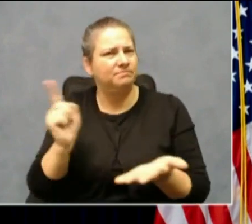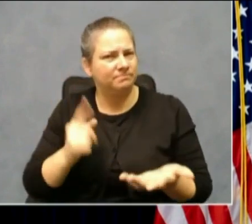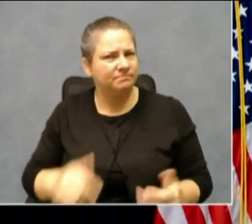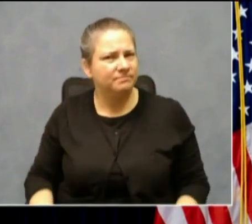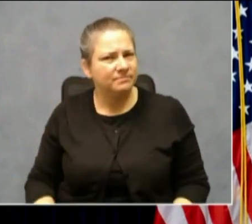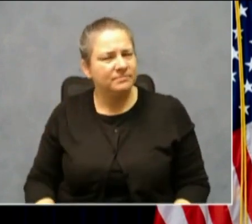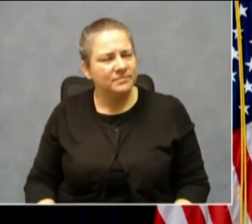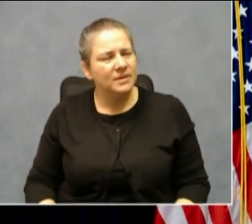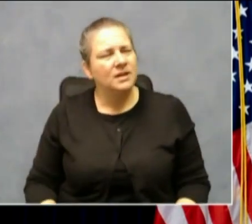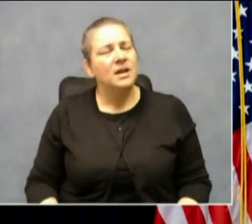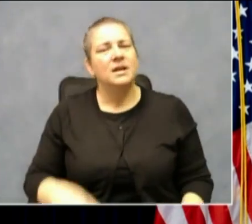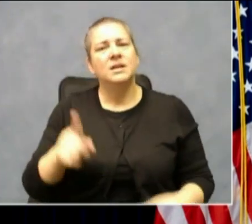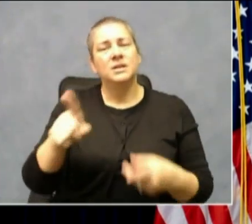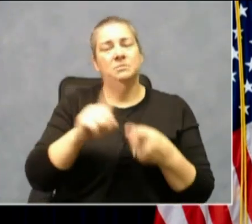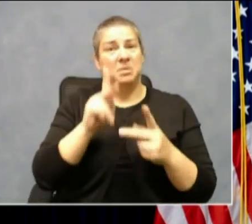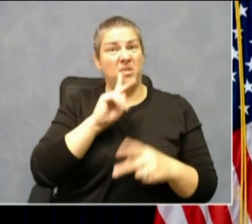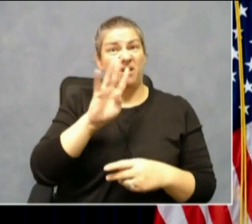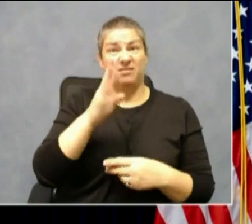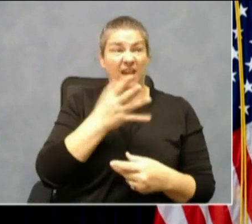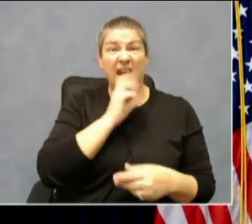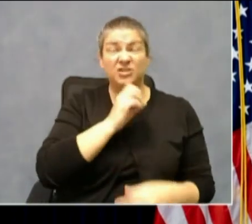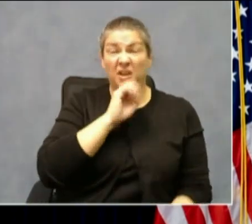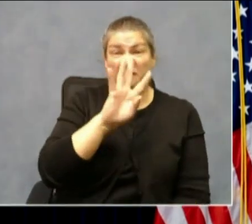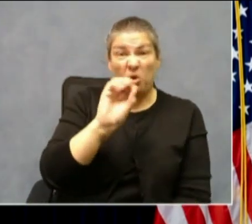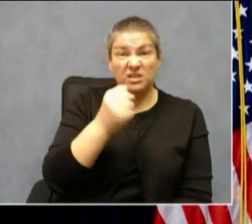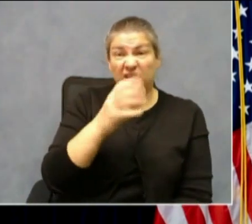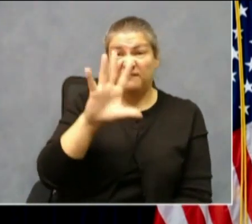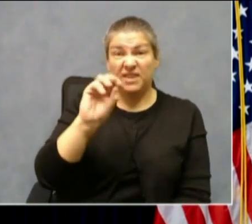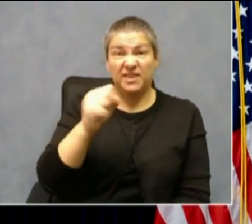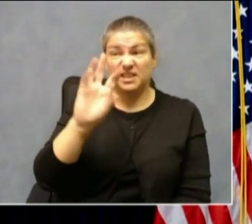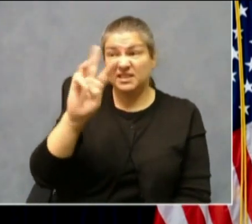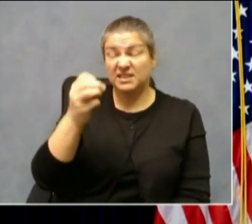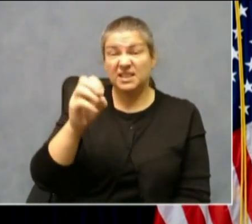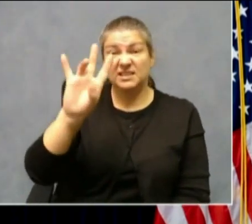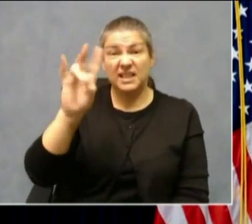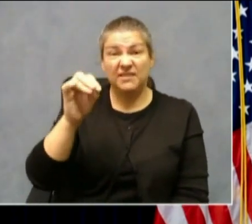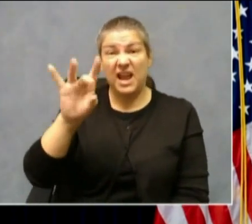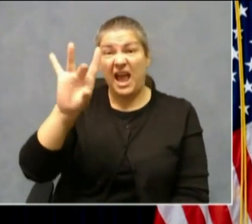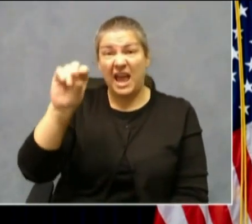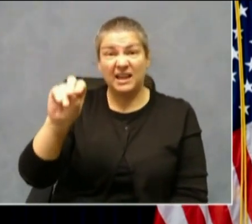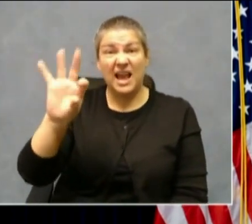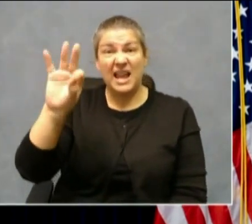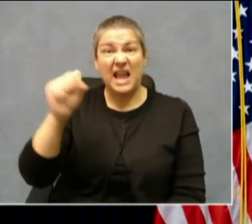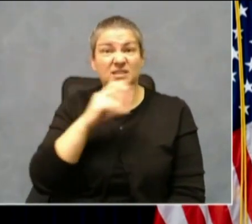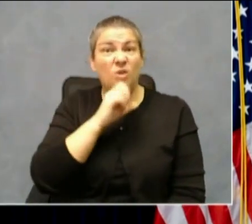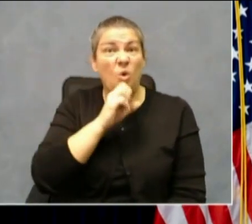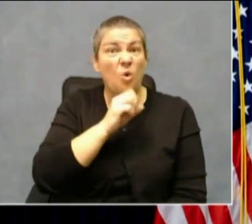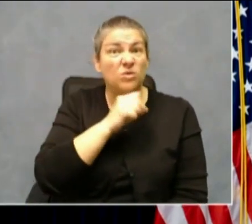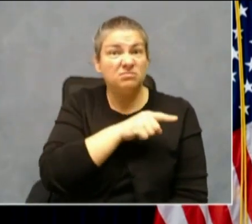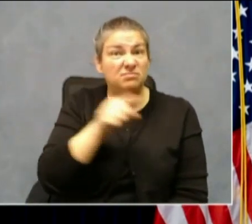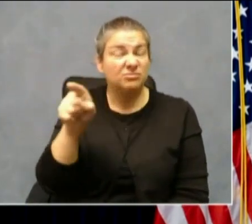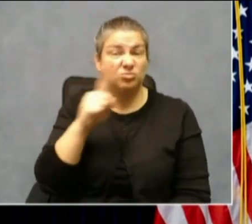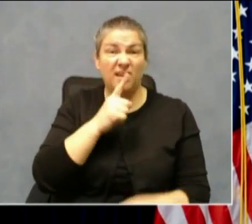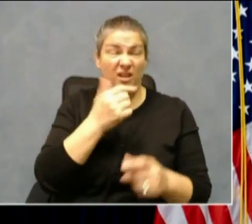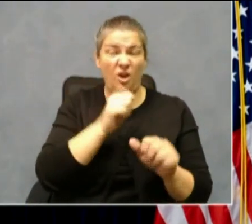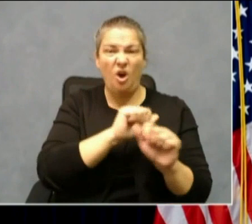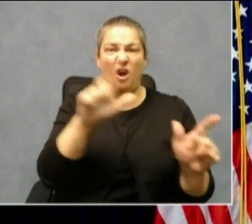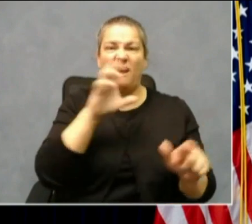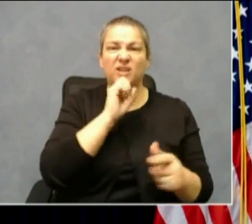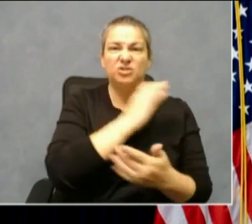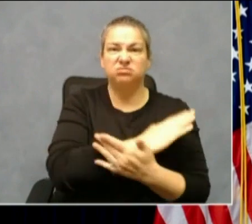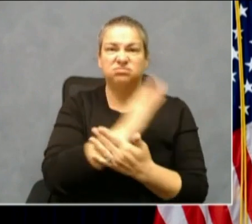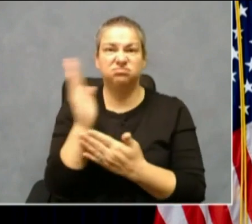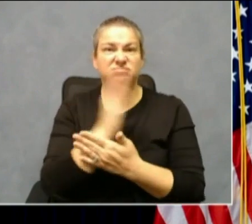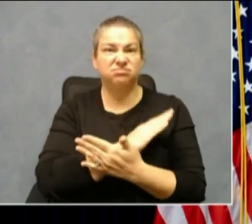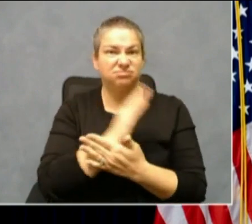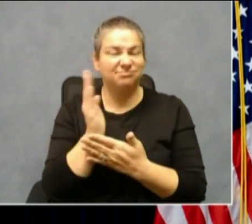their 40s, 50s, 60s, 70s, 80s, and 90s. It's really starting to affect everybody, and it has